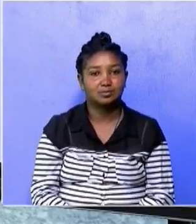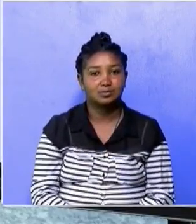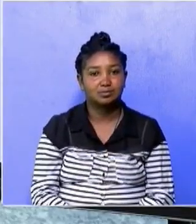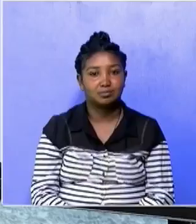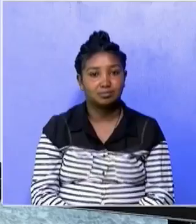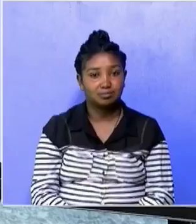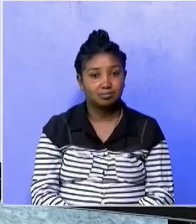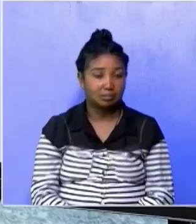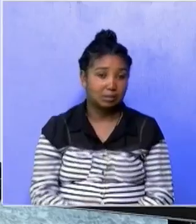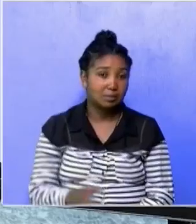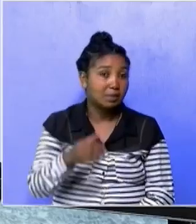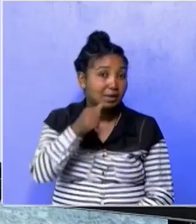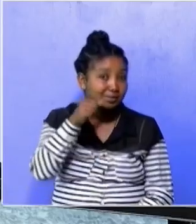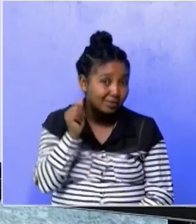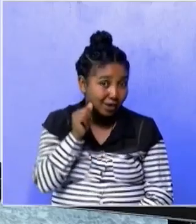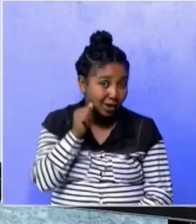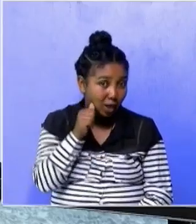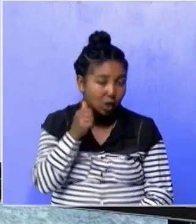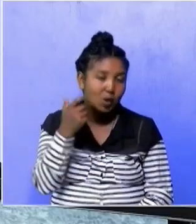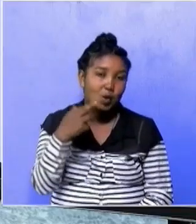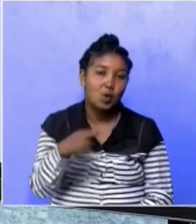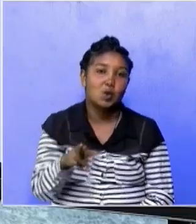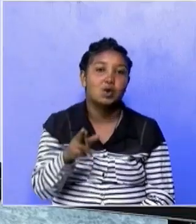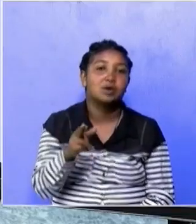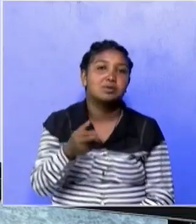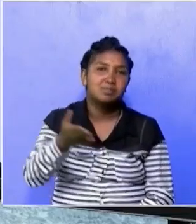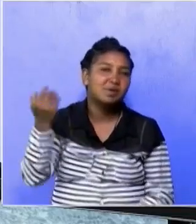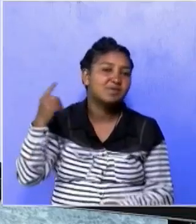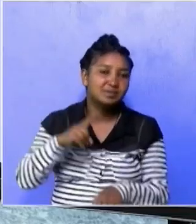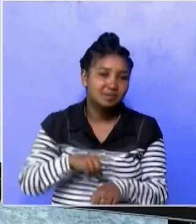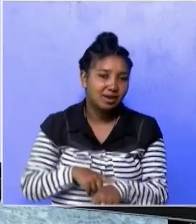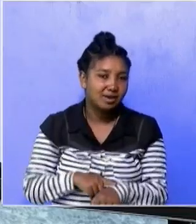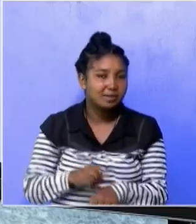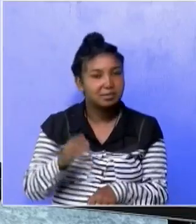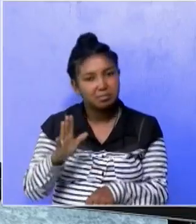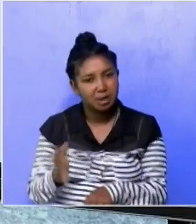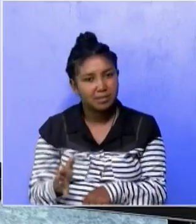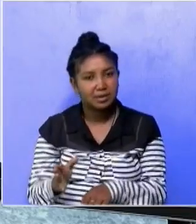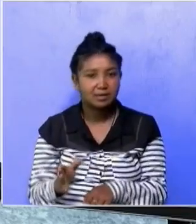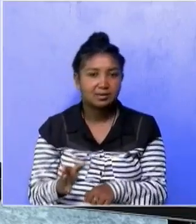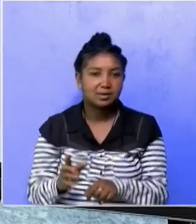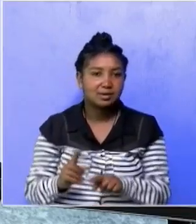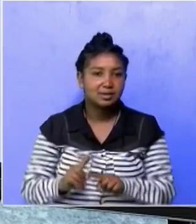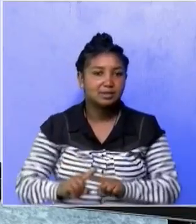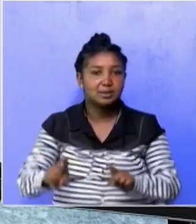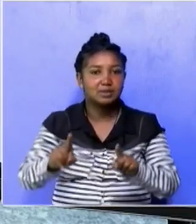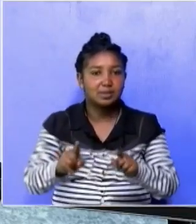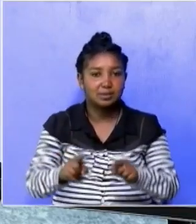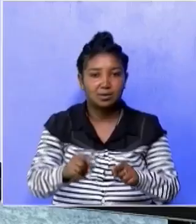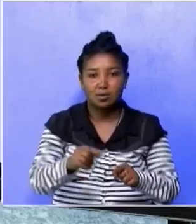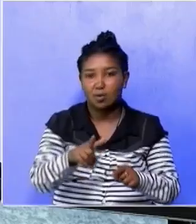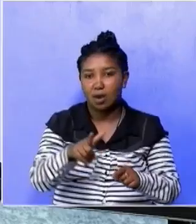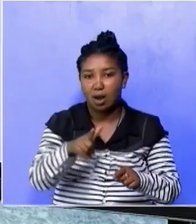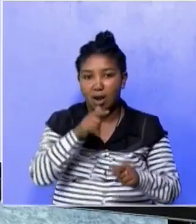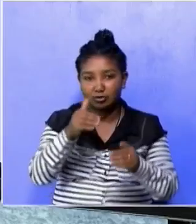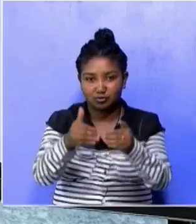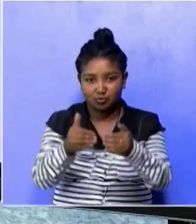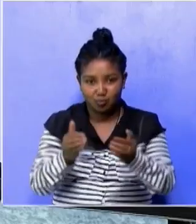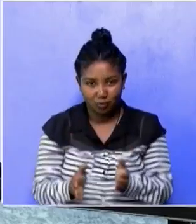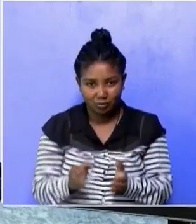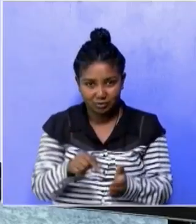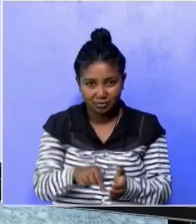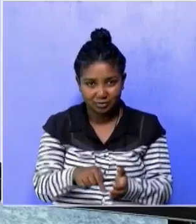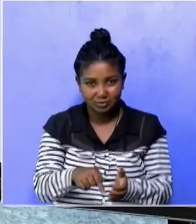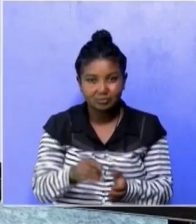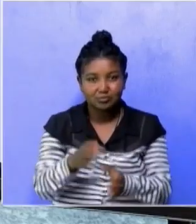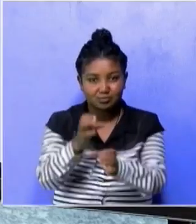It's maybe yesterday. It's maybe the previous day. It's maybe special lunchbox that you have